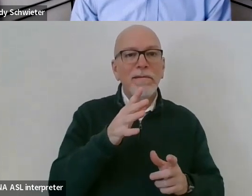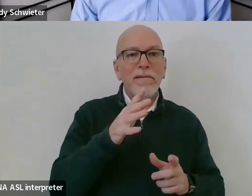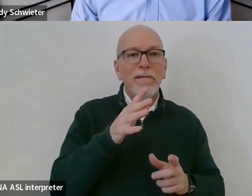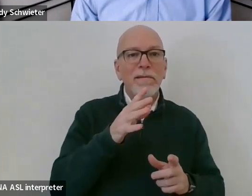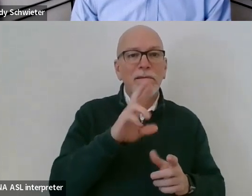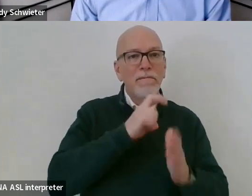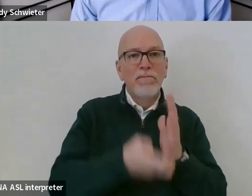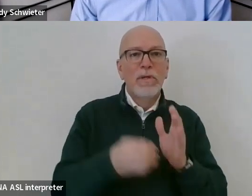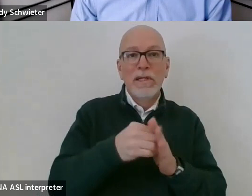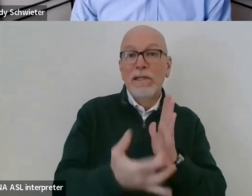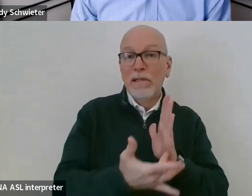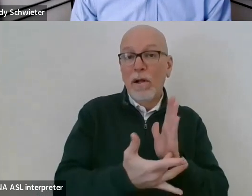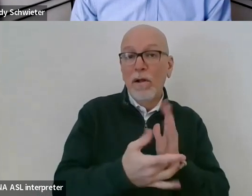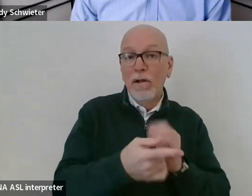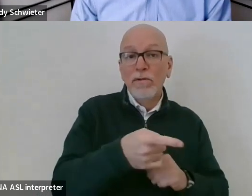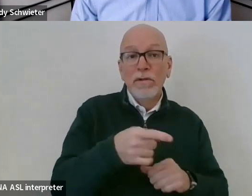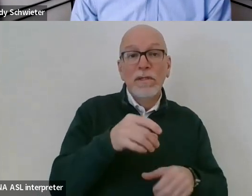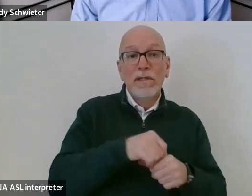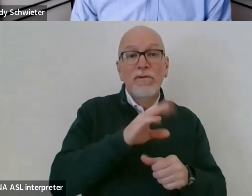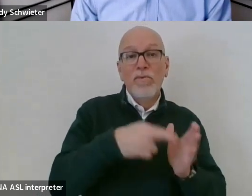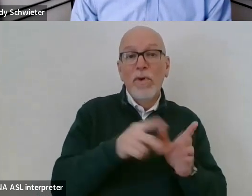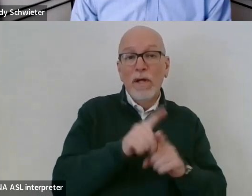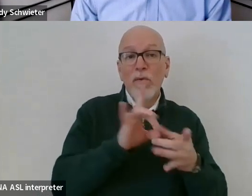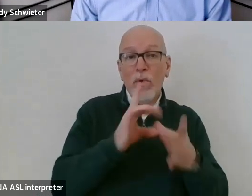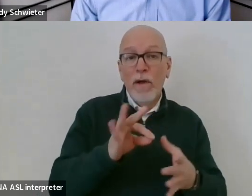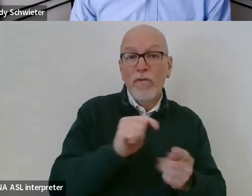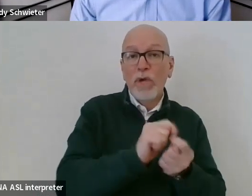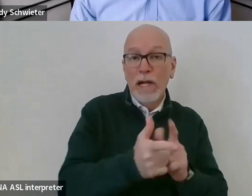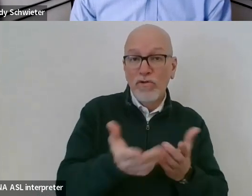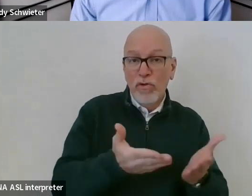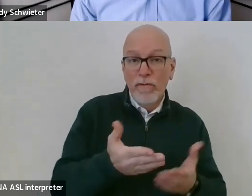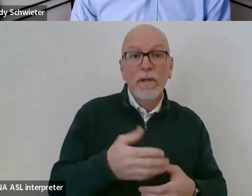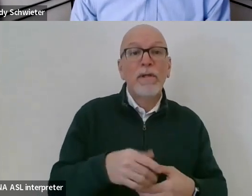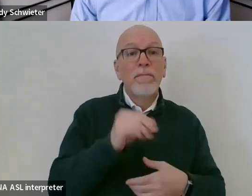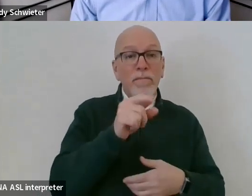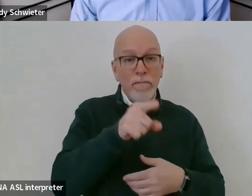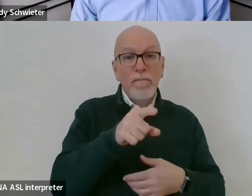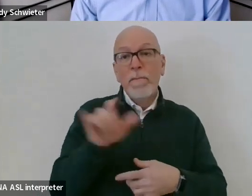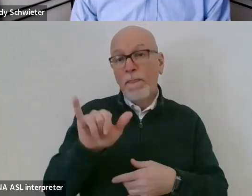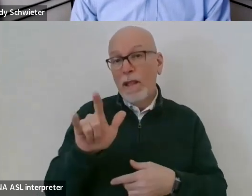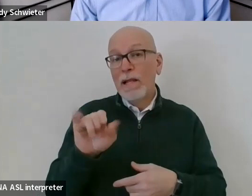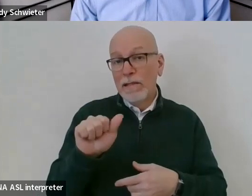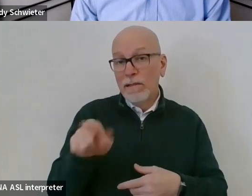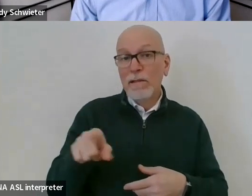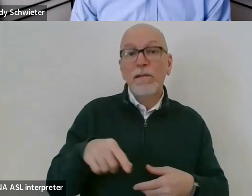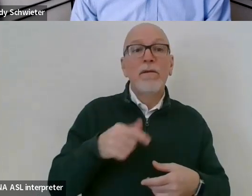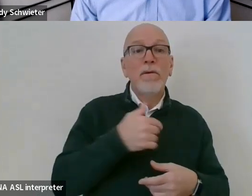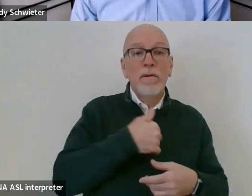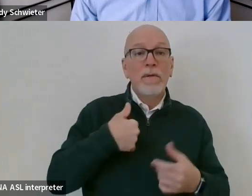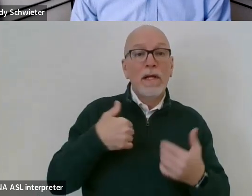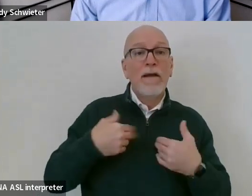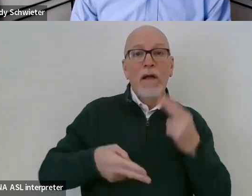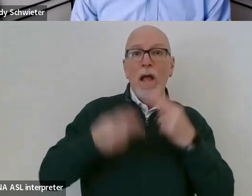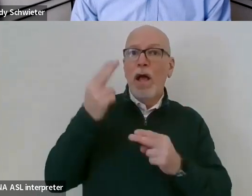in technology as your role as coordinator of translation services. You too, Lisa, we live in highly